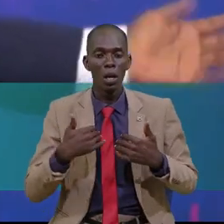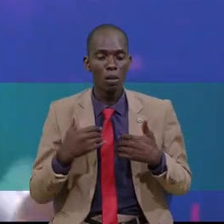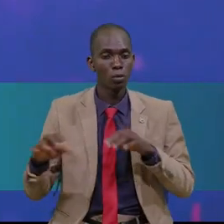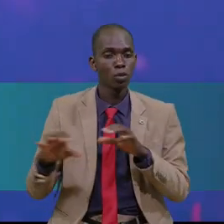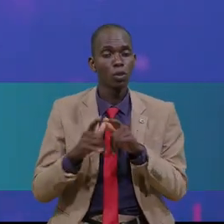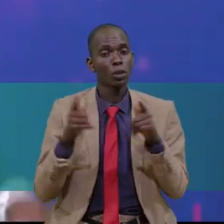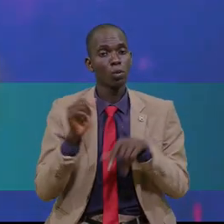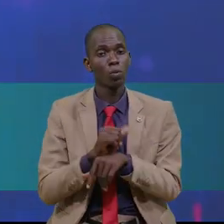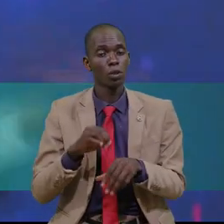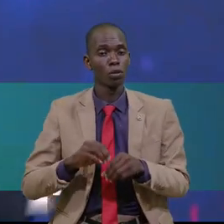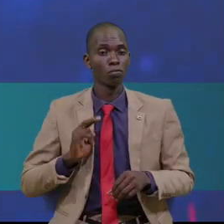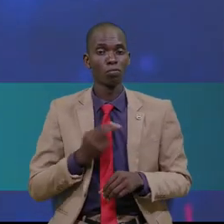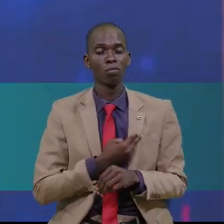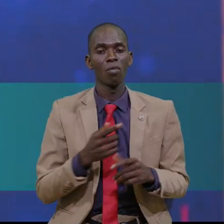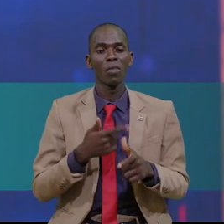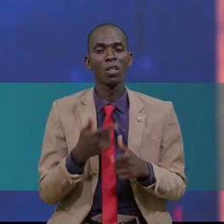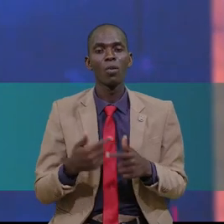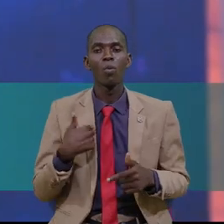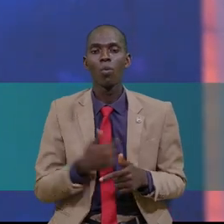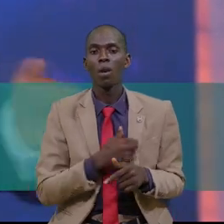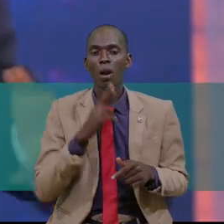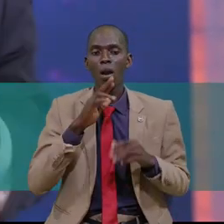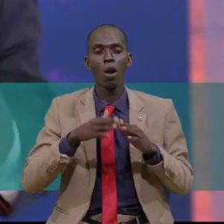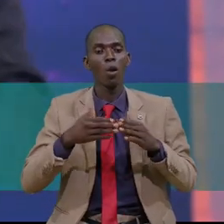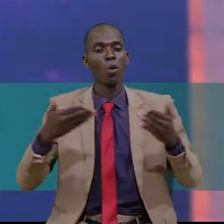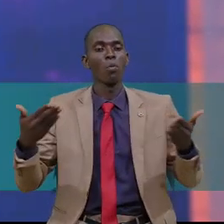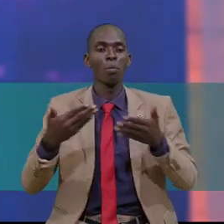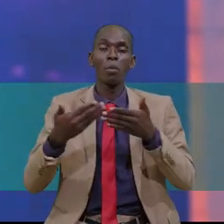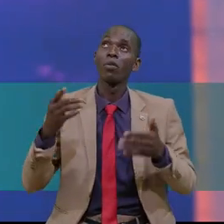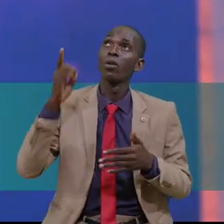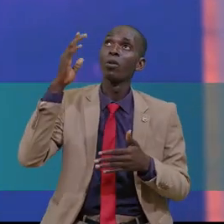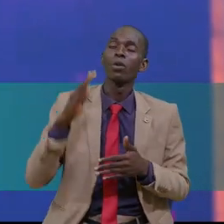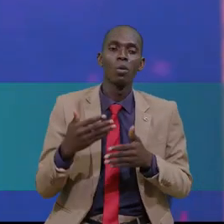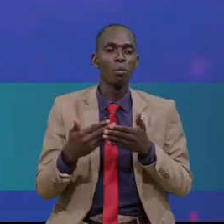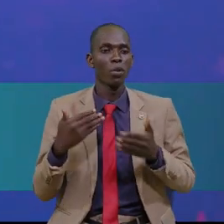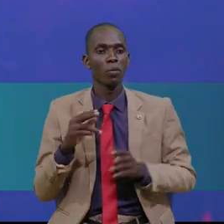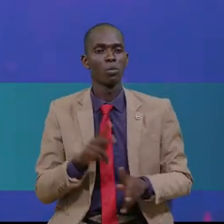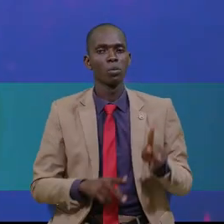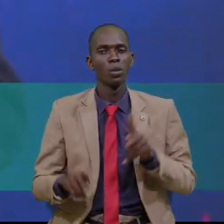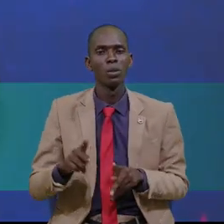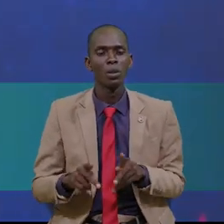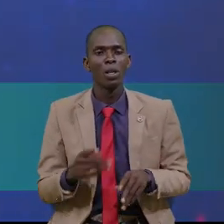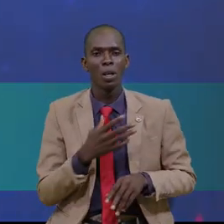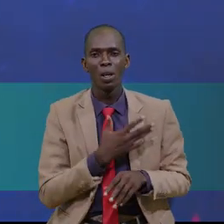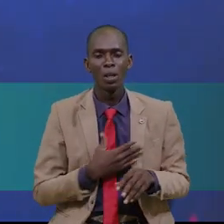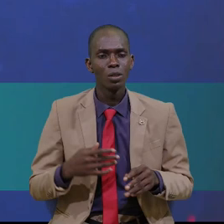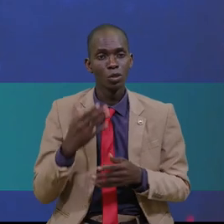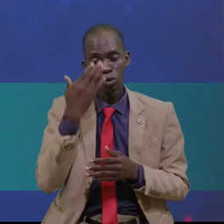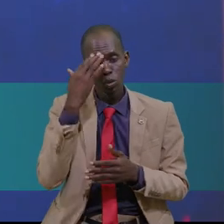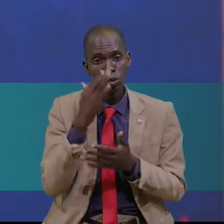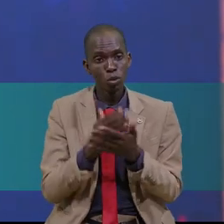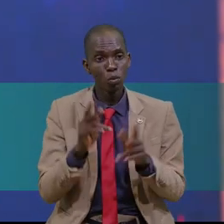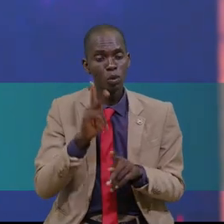before God, open before people. You don't feel like, you know, the people that hear the siren of, you